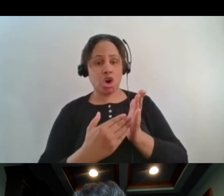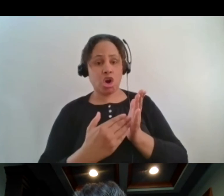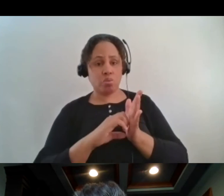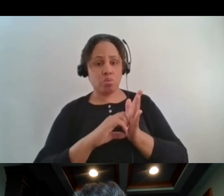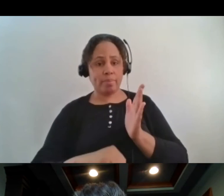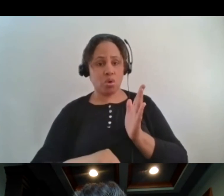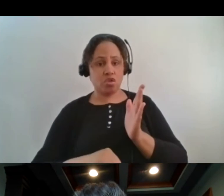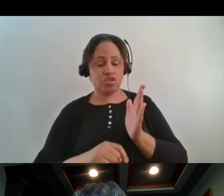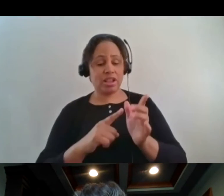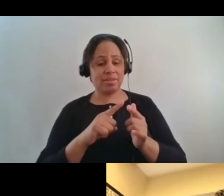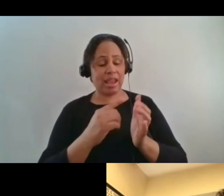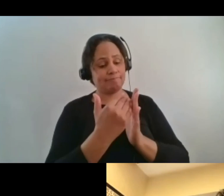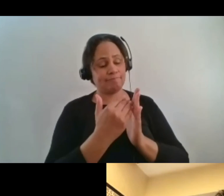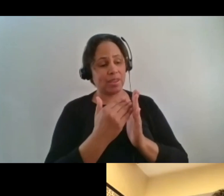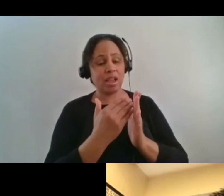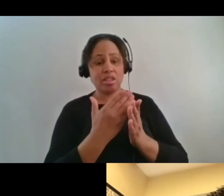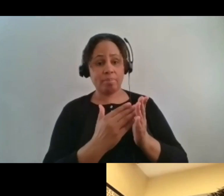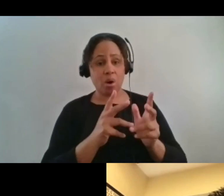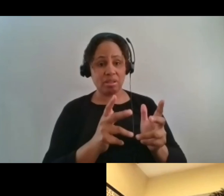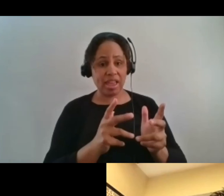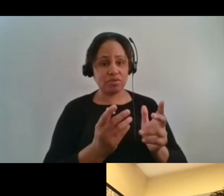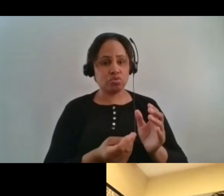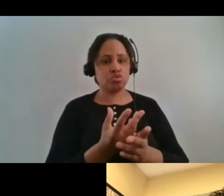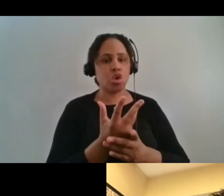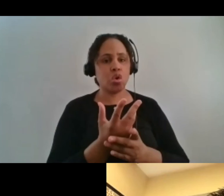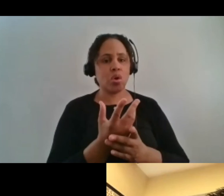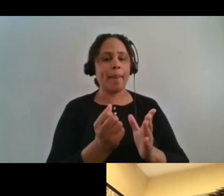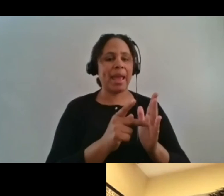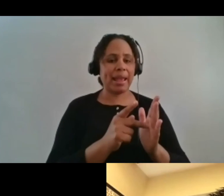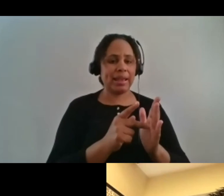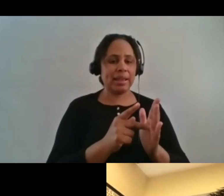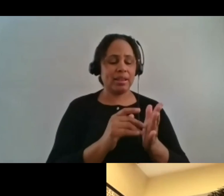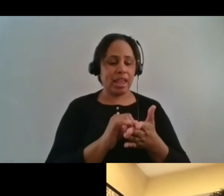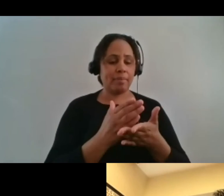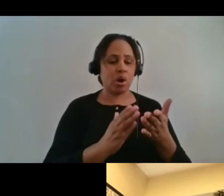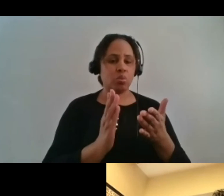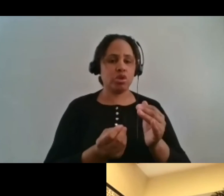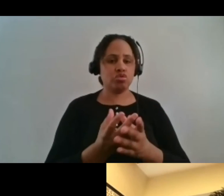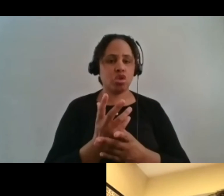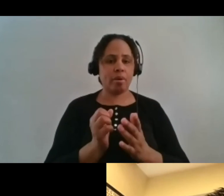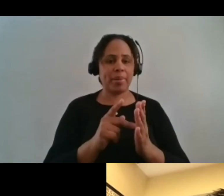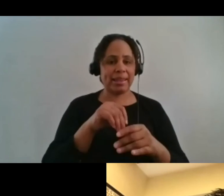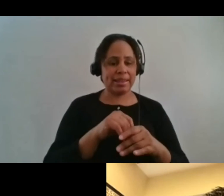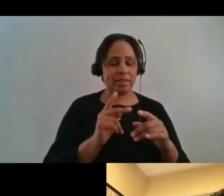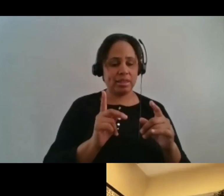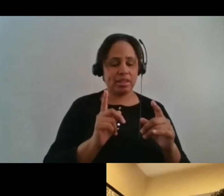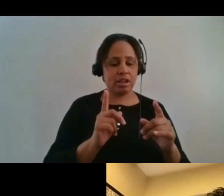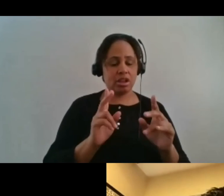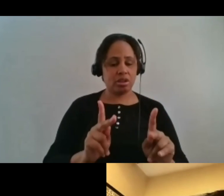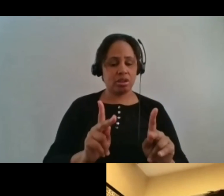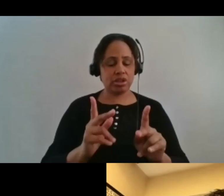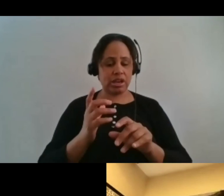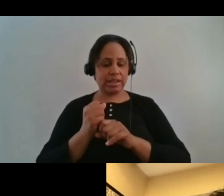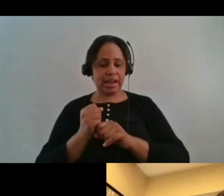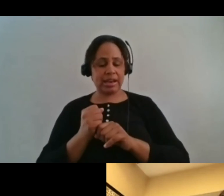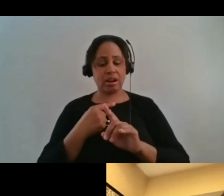it grows in both the donor and recipient. That partial graft will grow back in the recipient and also the liver donor. We're not taking their entire liver.